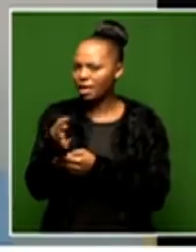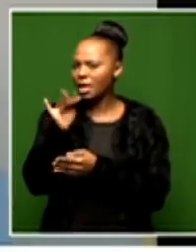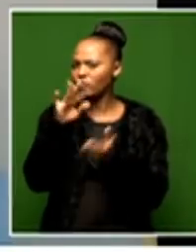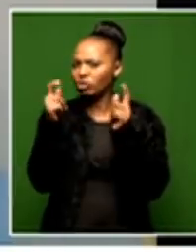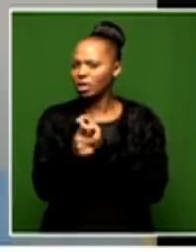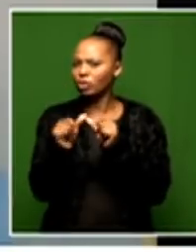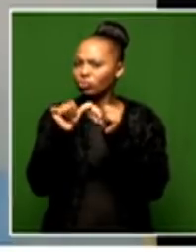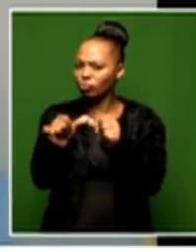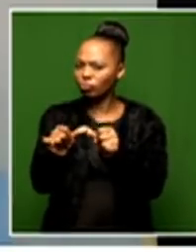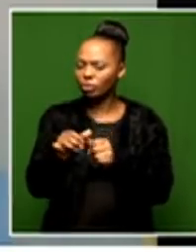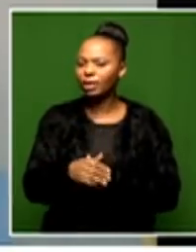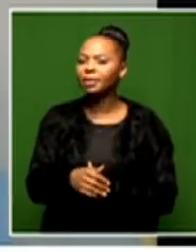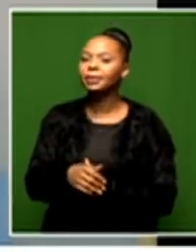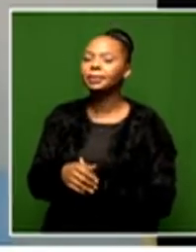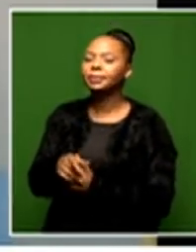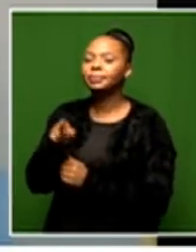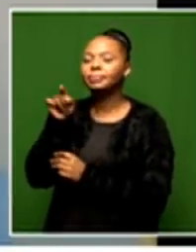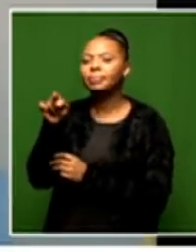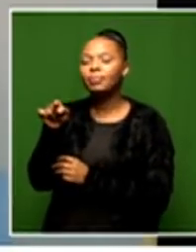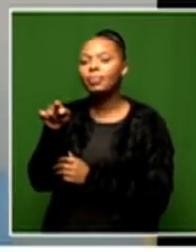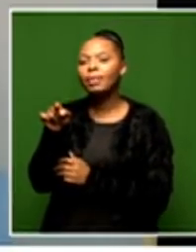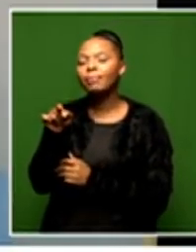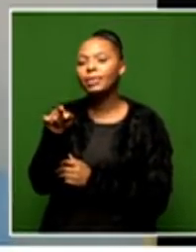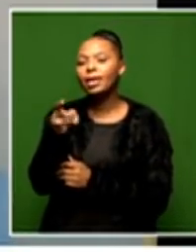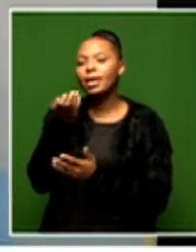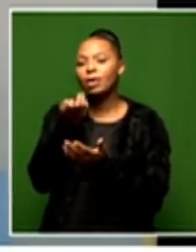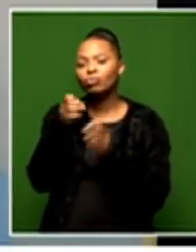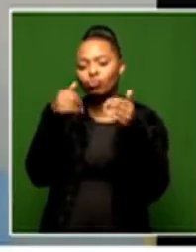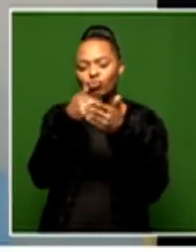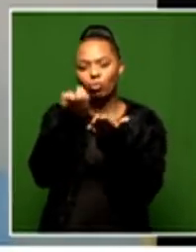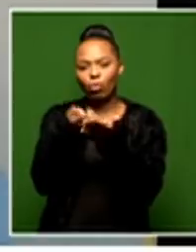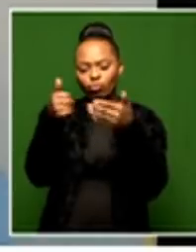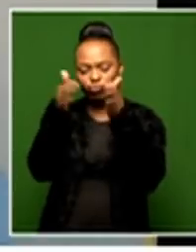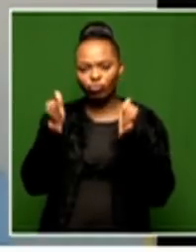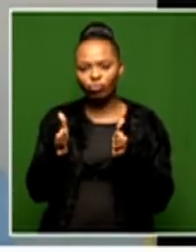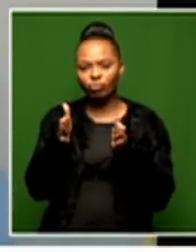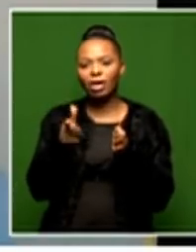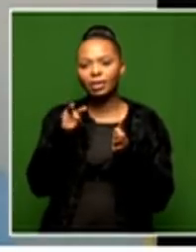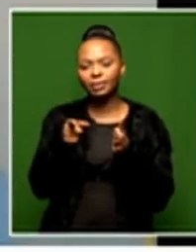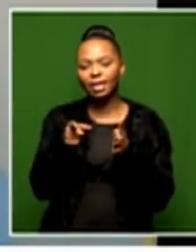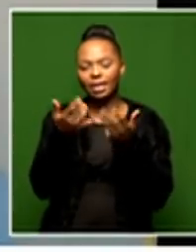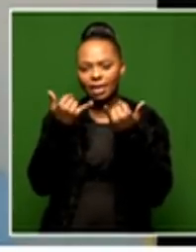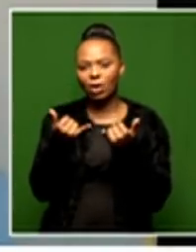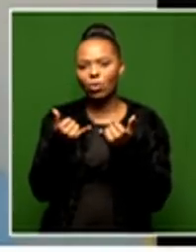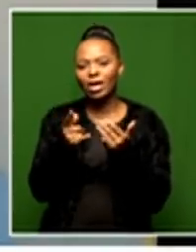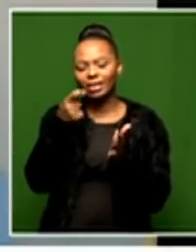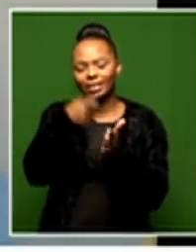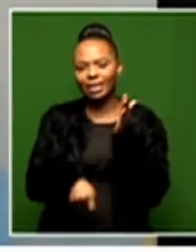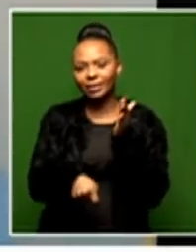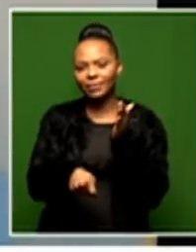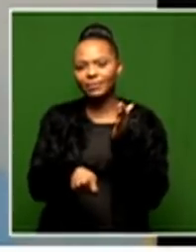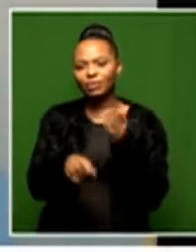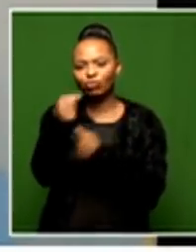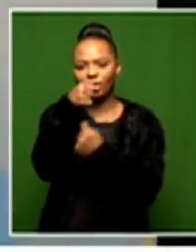where I think it becomes interesting. Certainly the inclining block and everything about the tariff structure is important